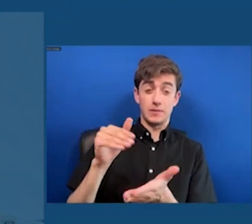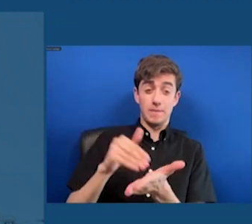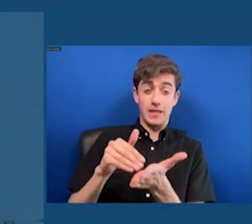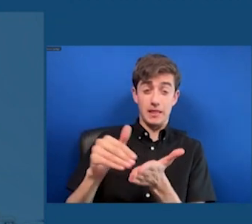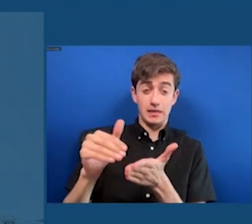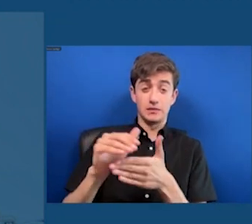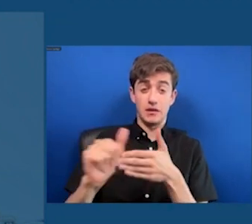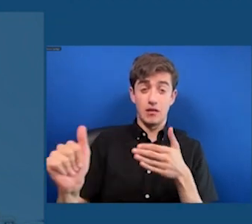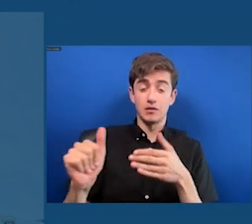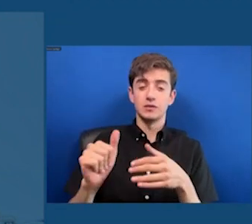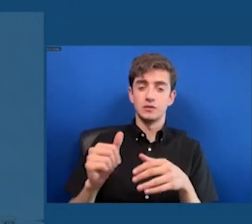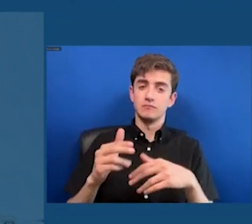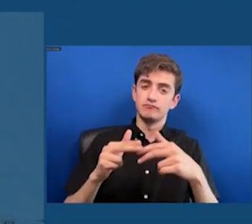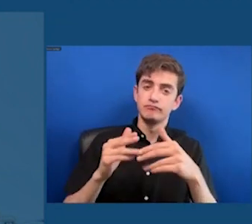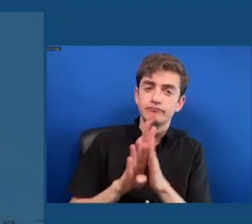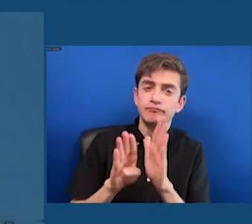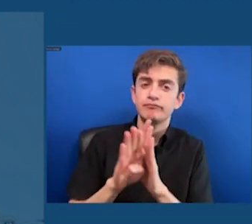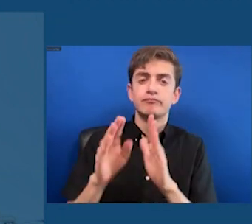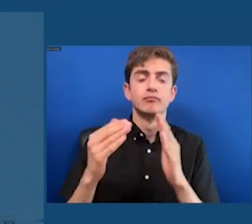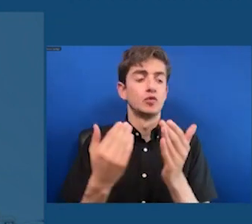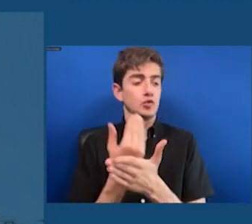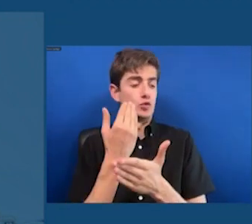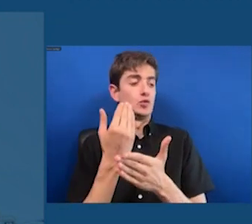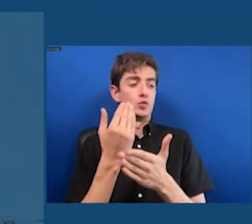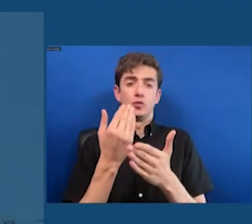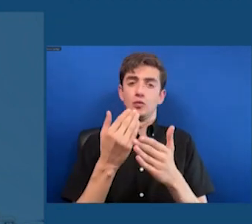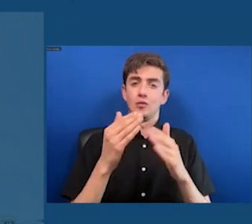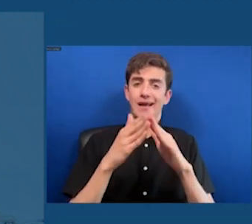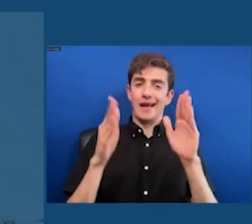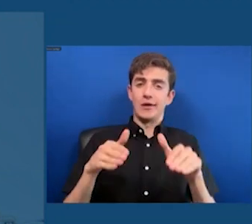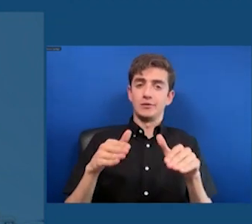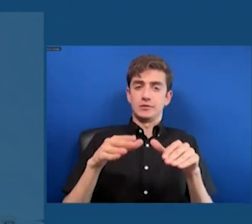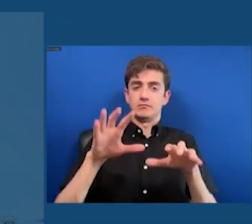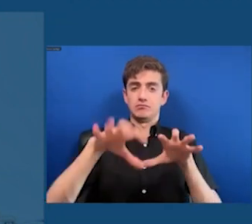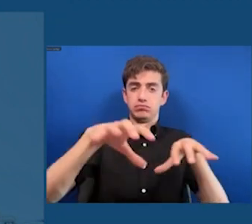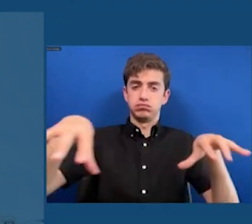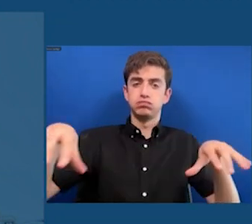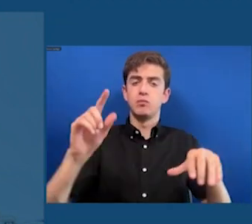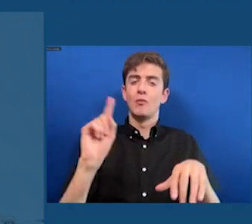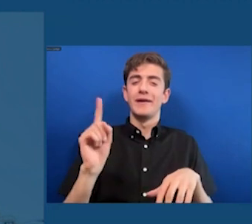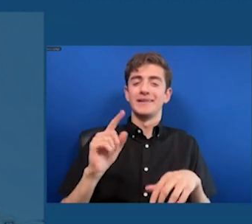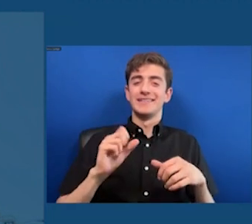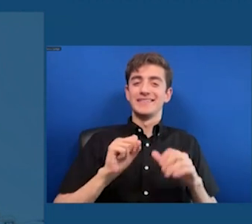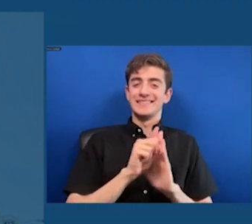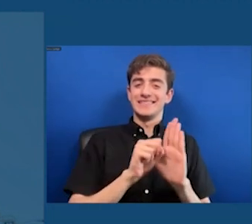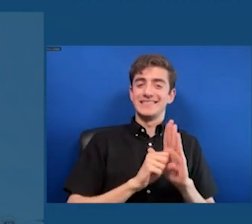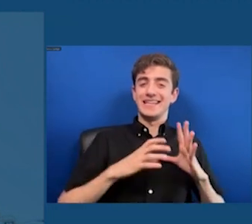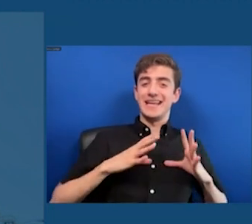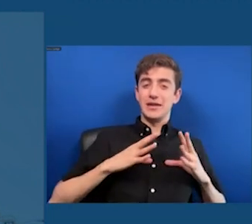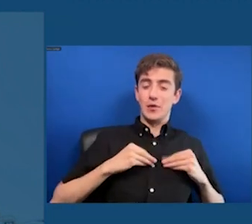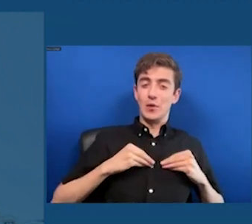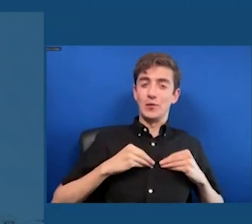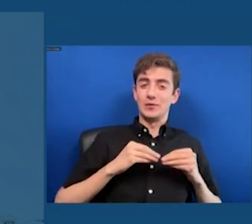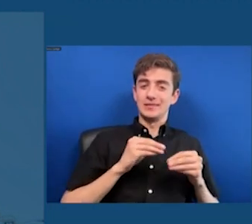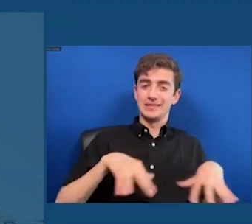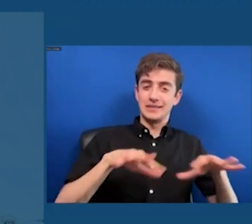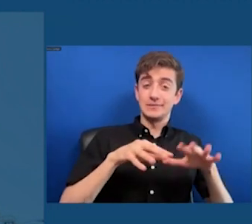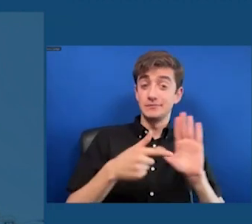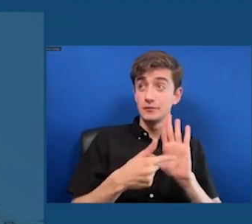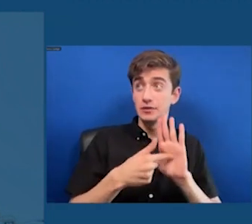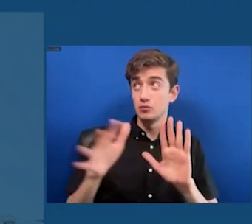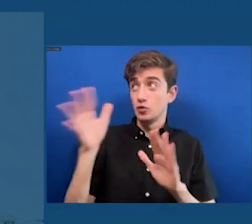new housing units on state-owned sites, like former correctional facilities, areas near commuter